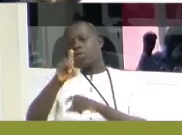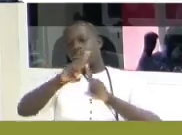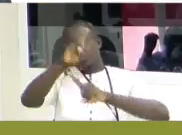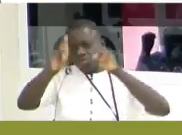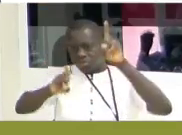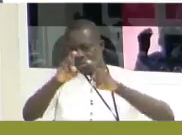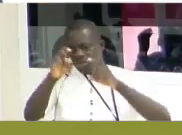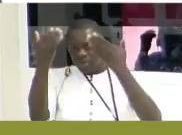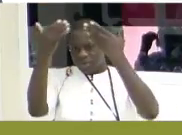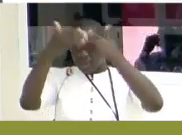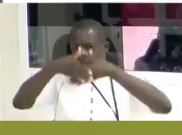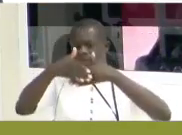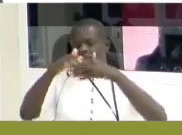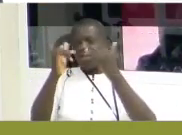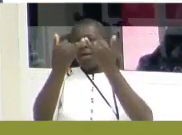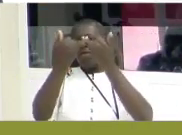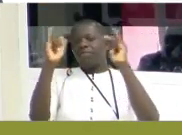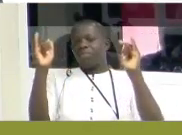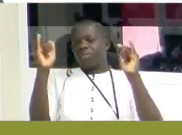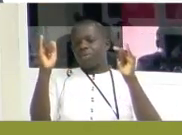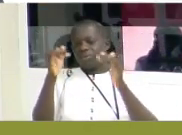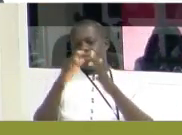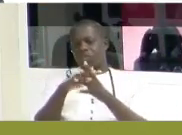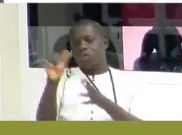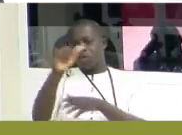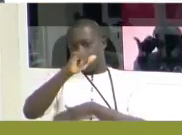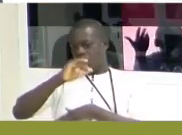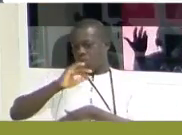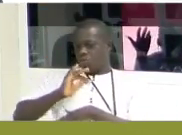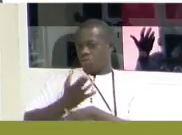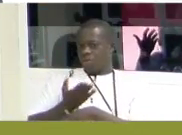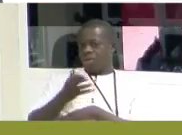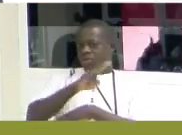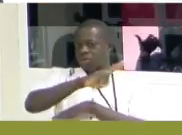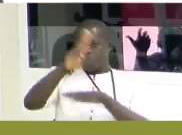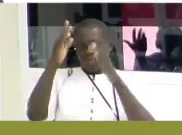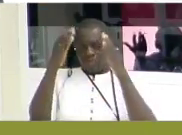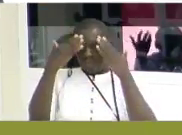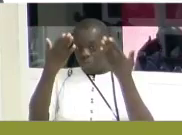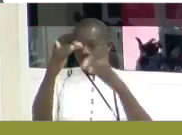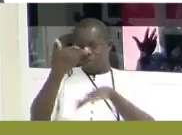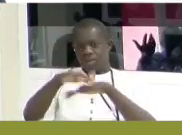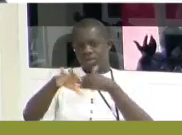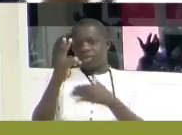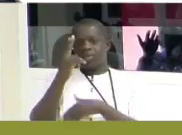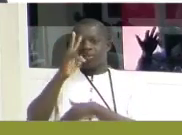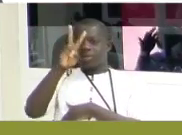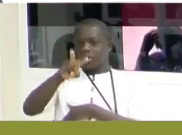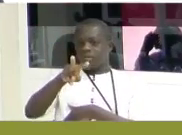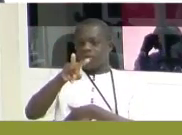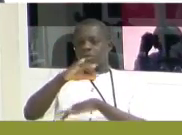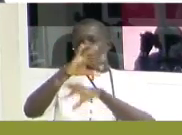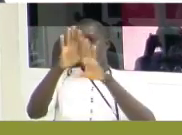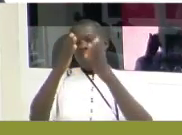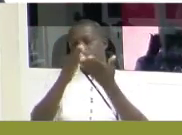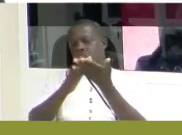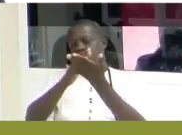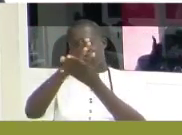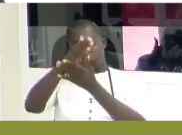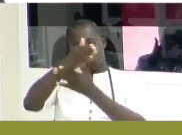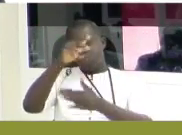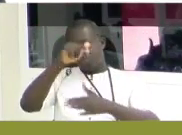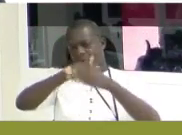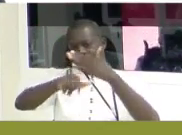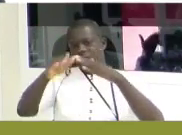released. Some women, but I don't know them, I don't even see them, because I was all through in that cell